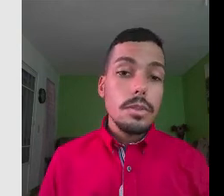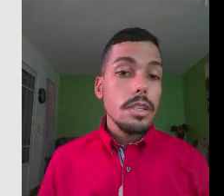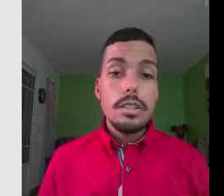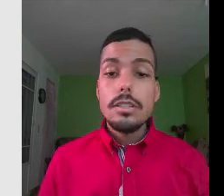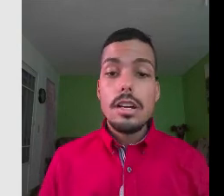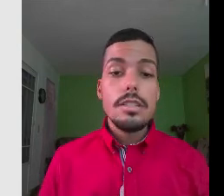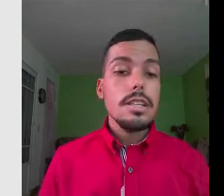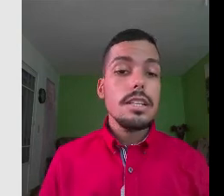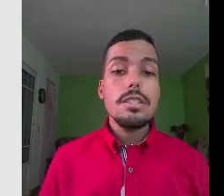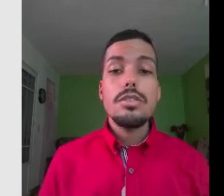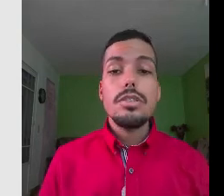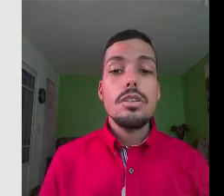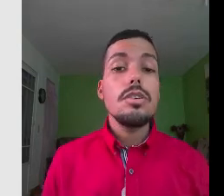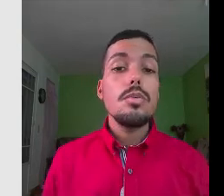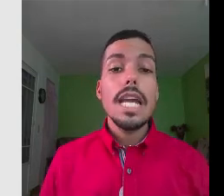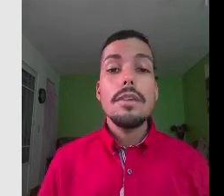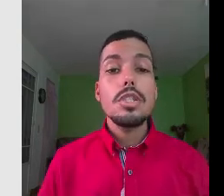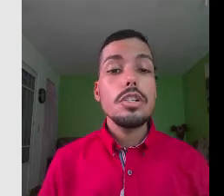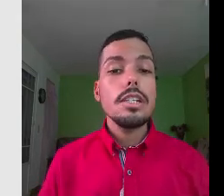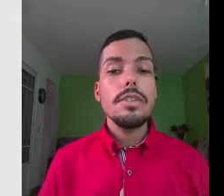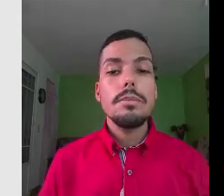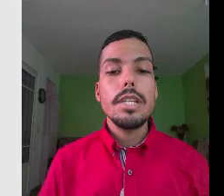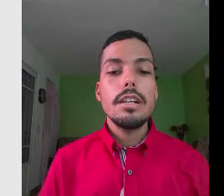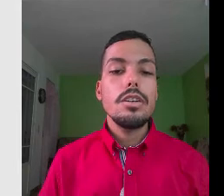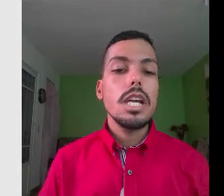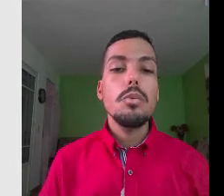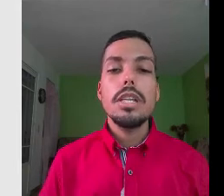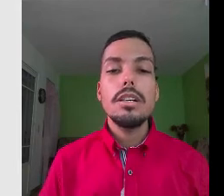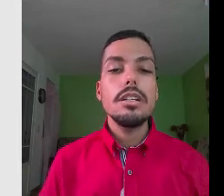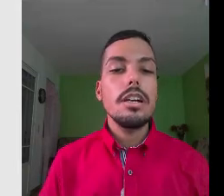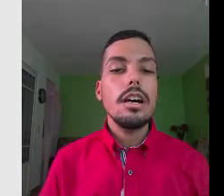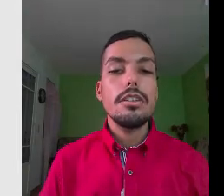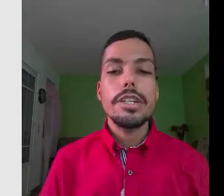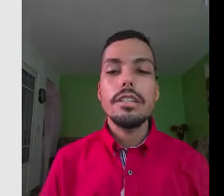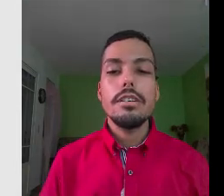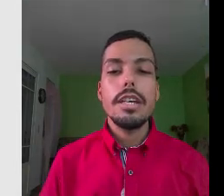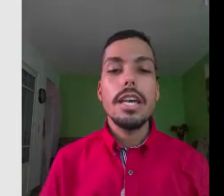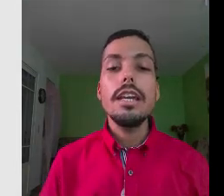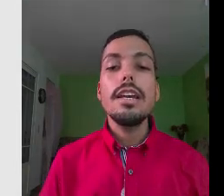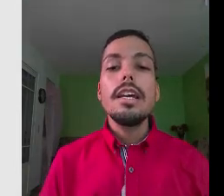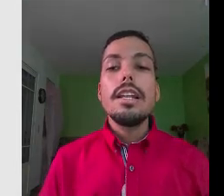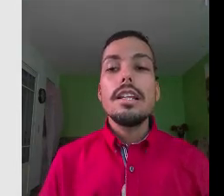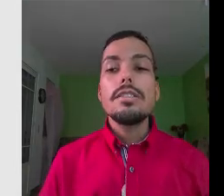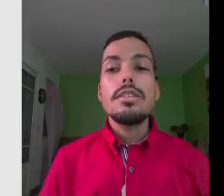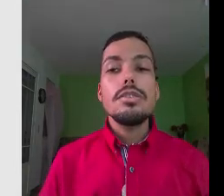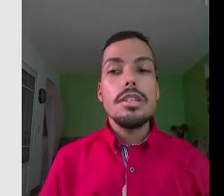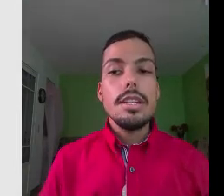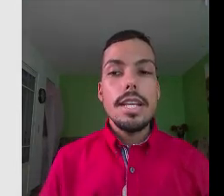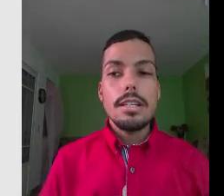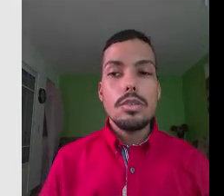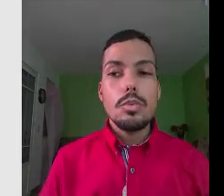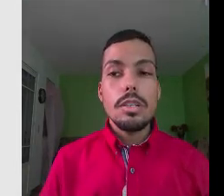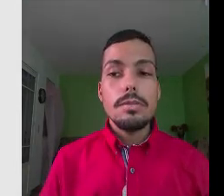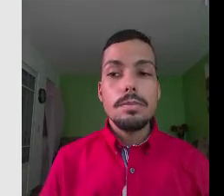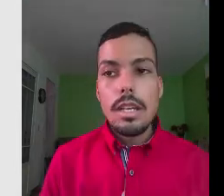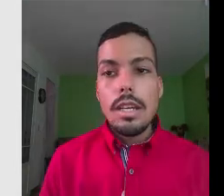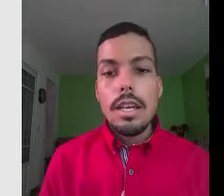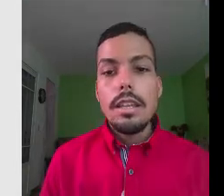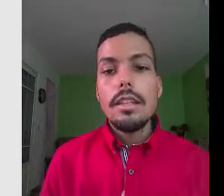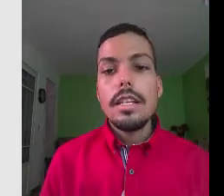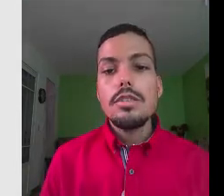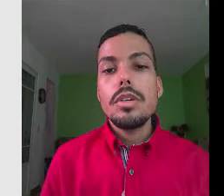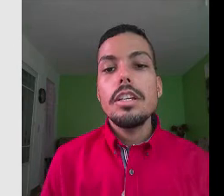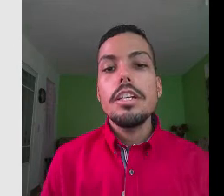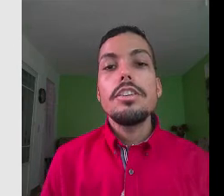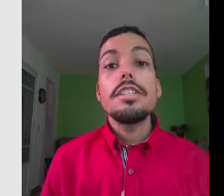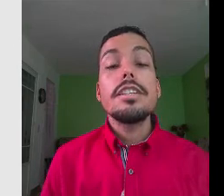No, very good, it doesn't have it, so we have to leave it in blank, okay? We don't color it, okay? Let's go to the next one.